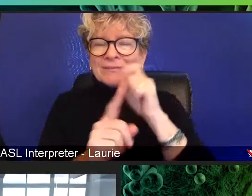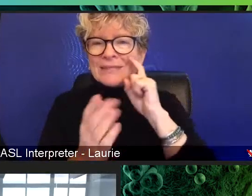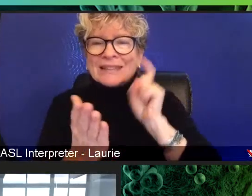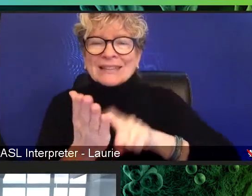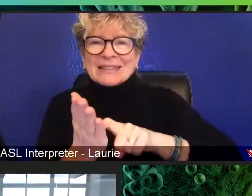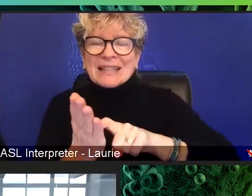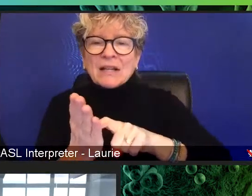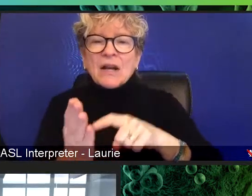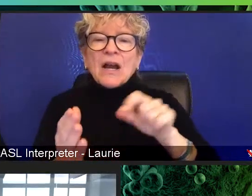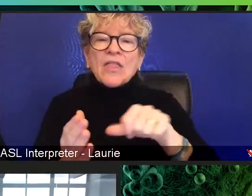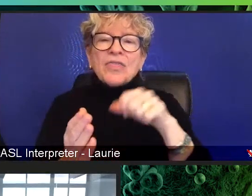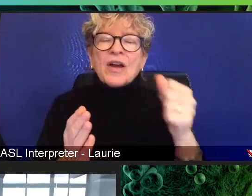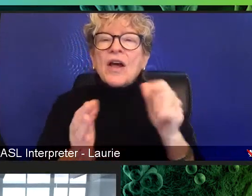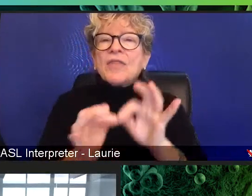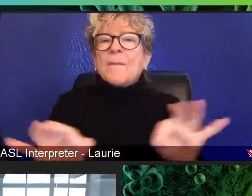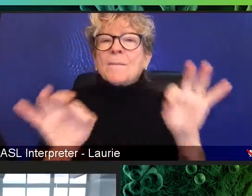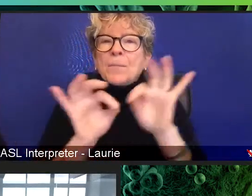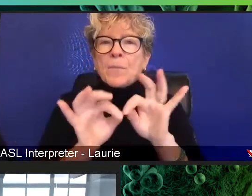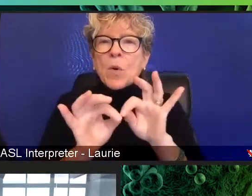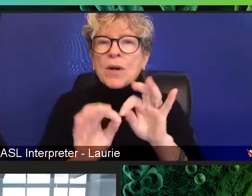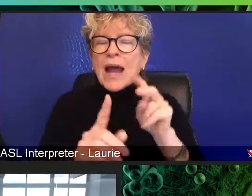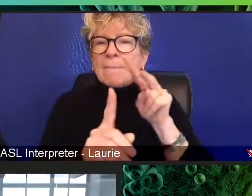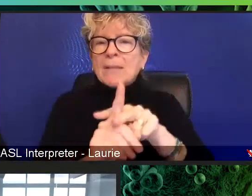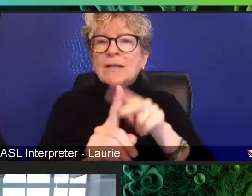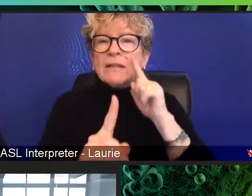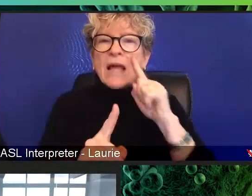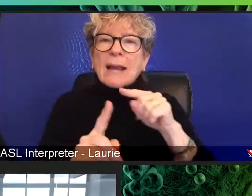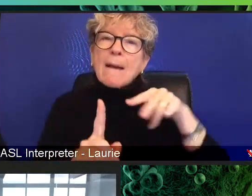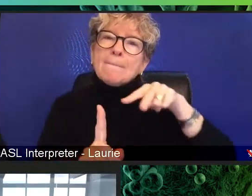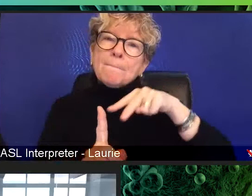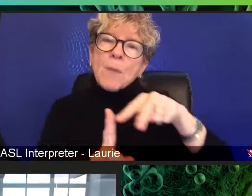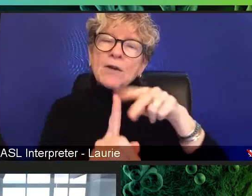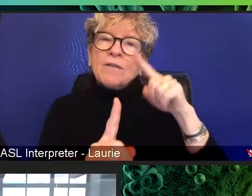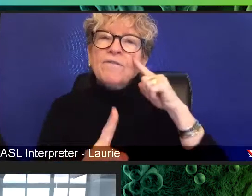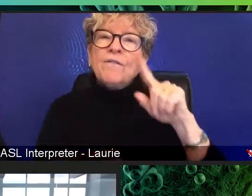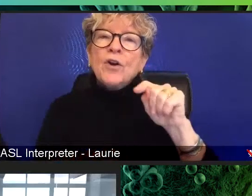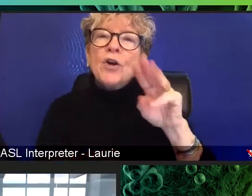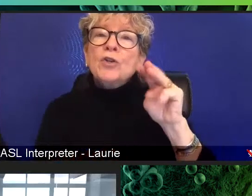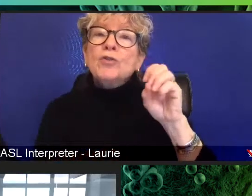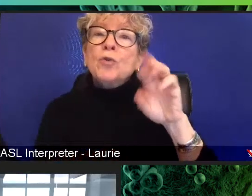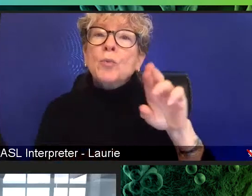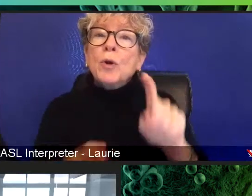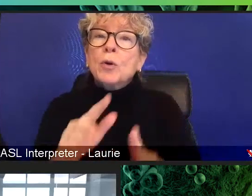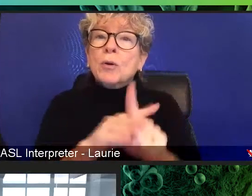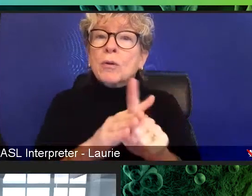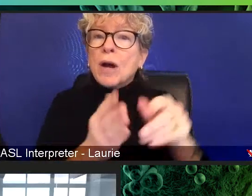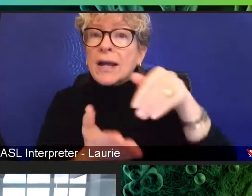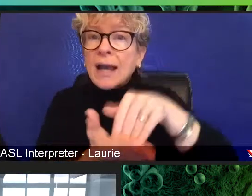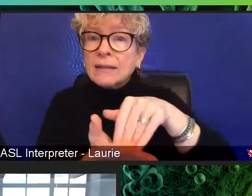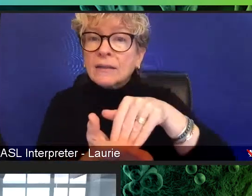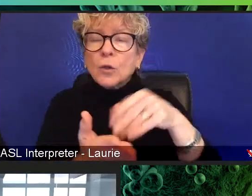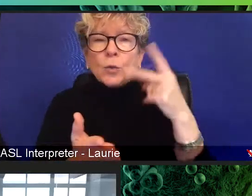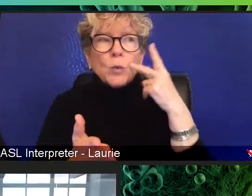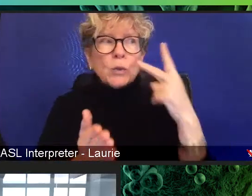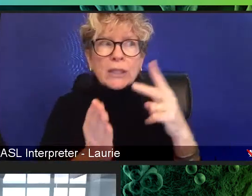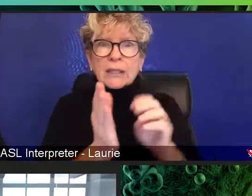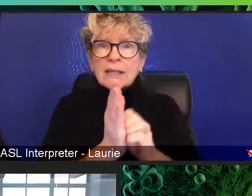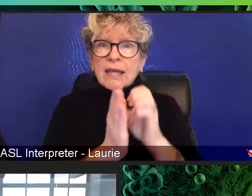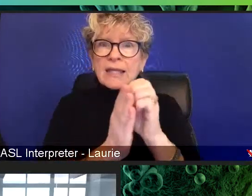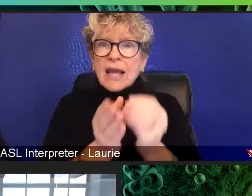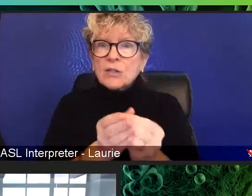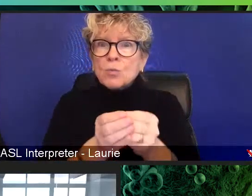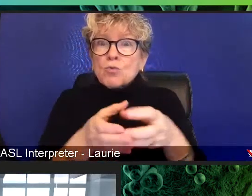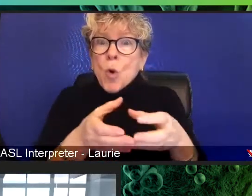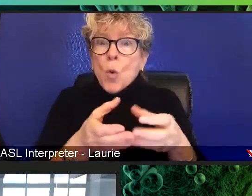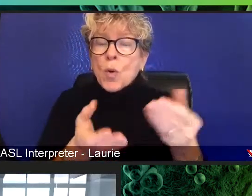other critically important applications, such as monitoring for tumor recurrence. That is, seeing whether the cancer has returned, say,